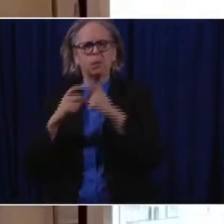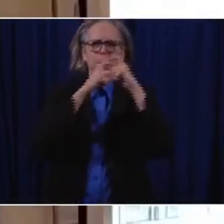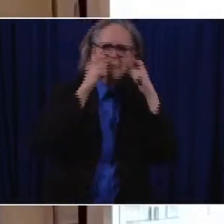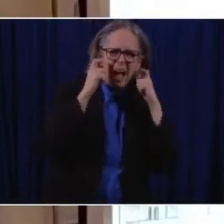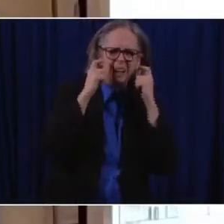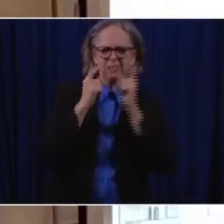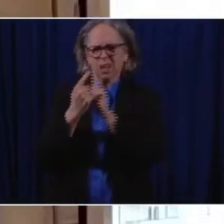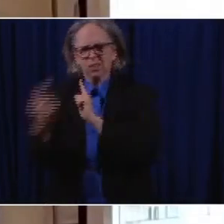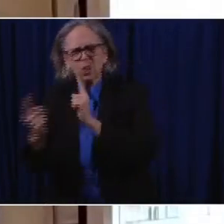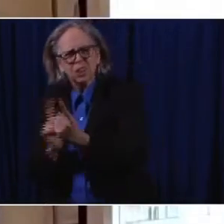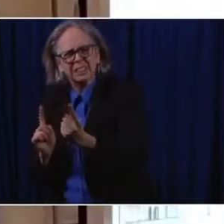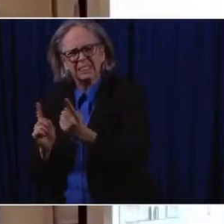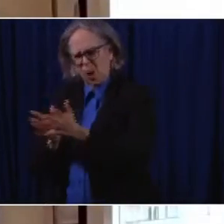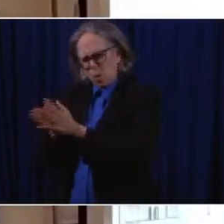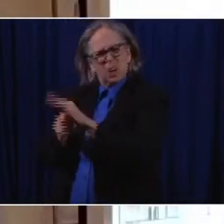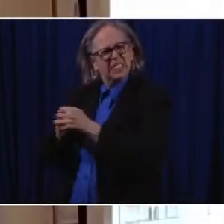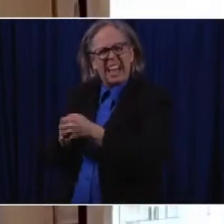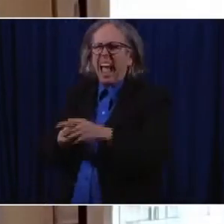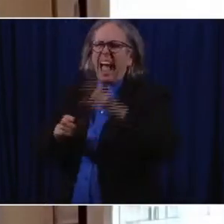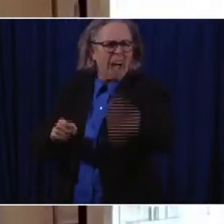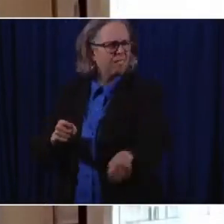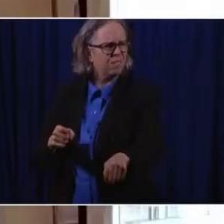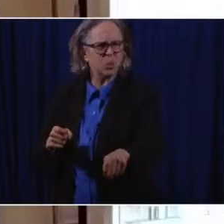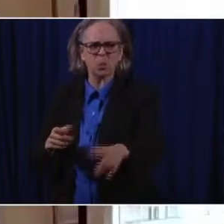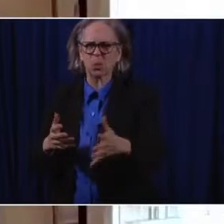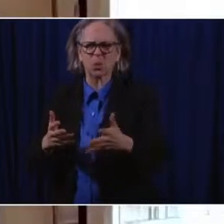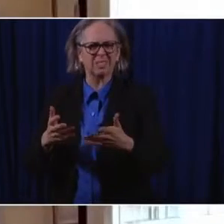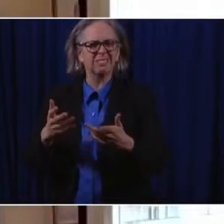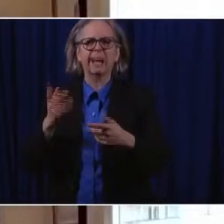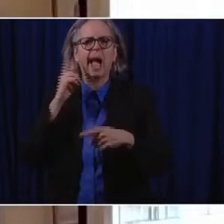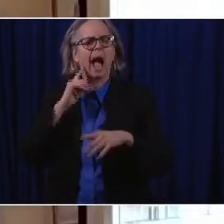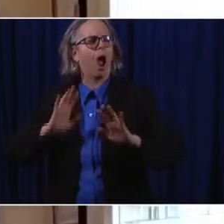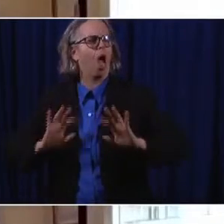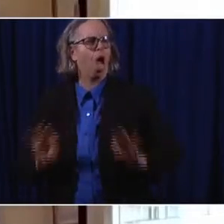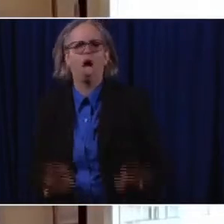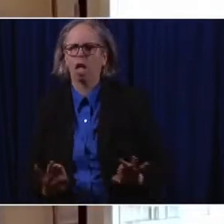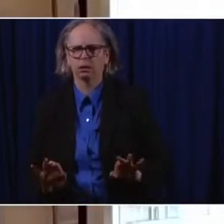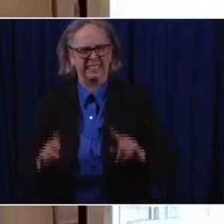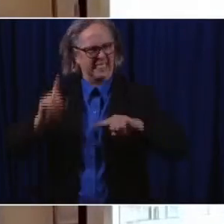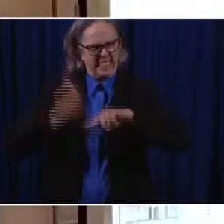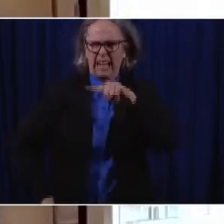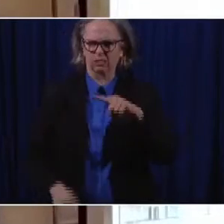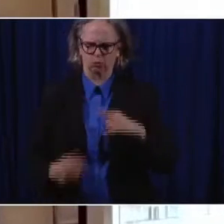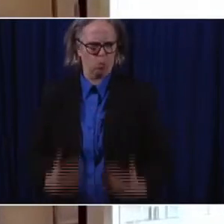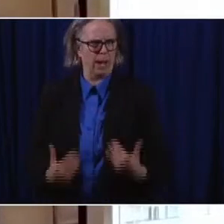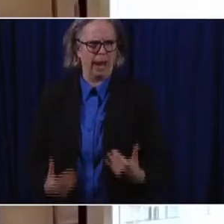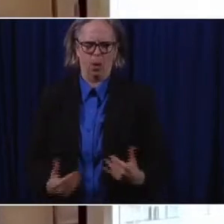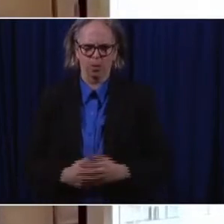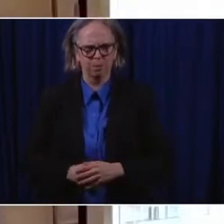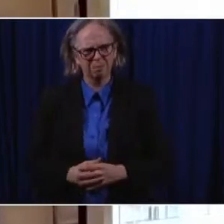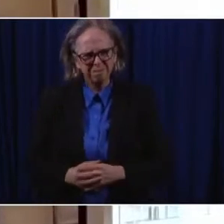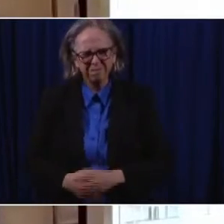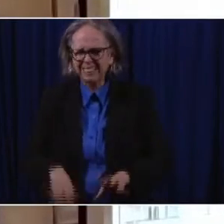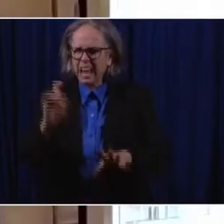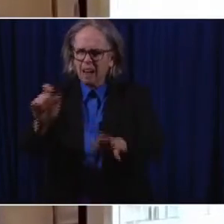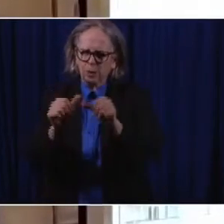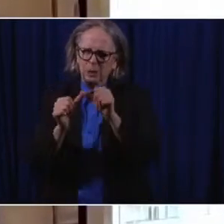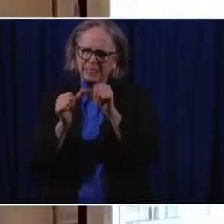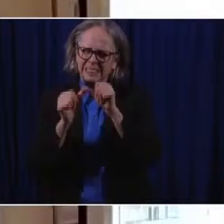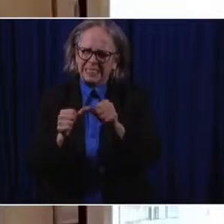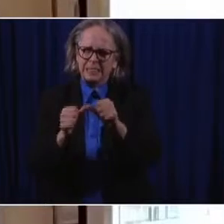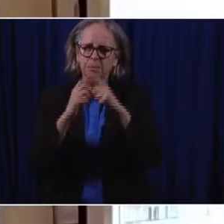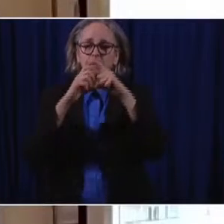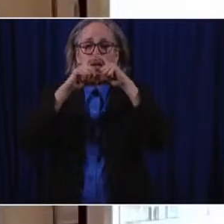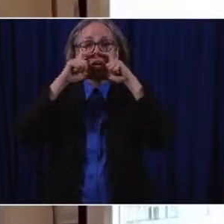do it the right way, covering our nose and our mouth. We have to keep our distance and stay safe in everything we do, even as we're